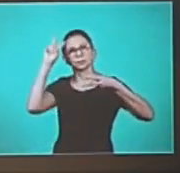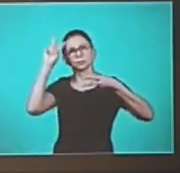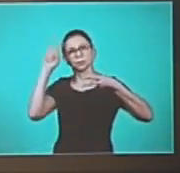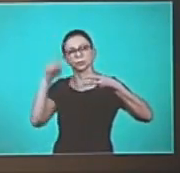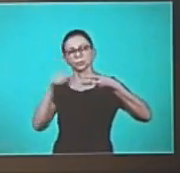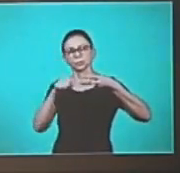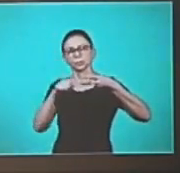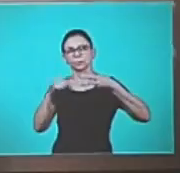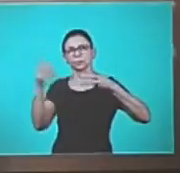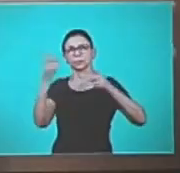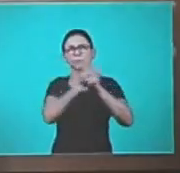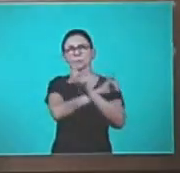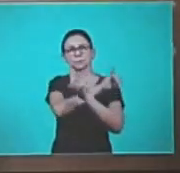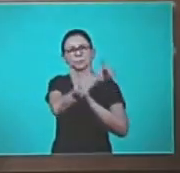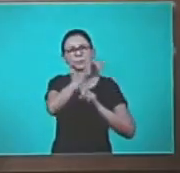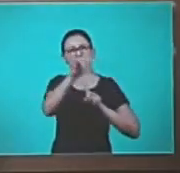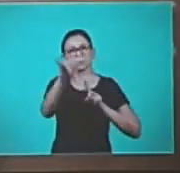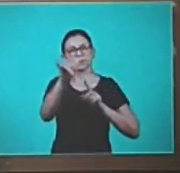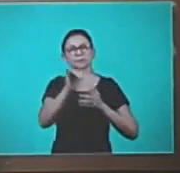prophetic.